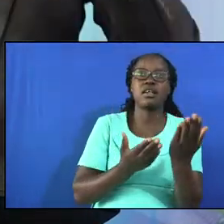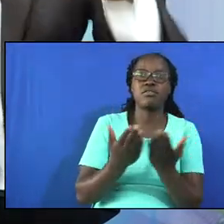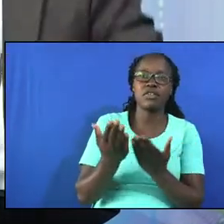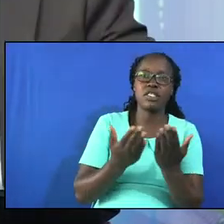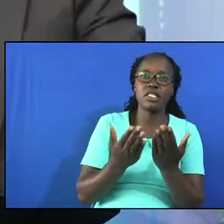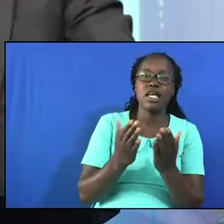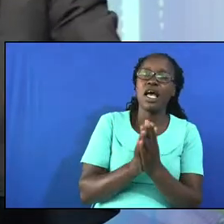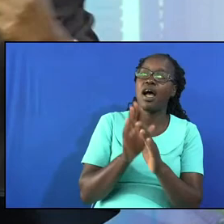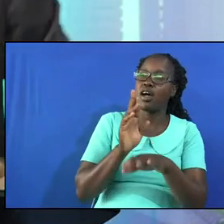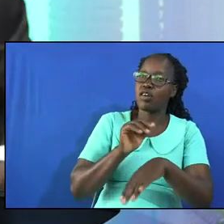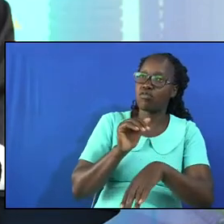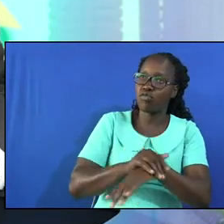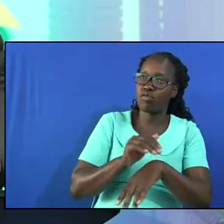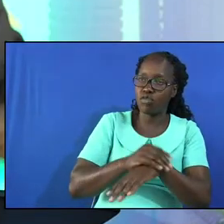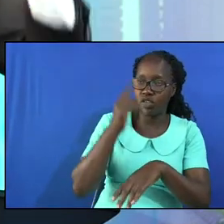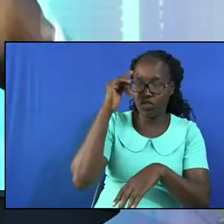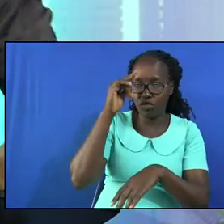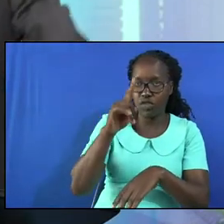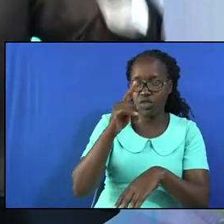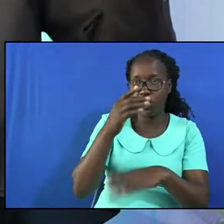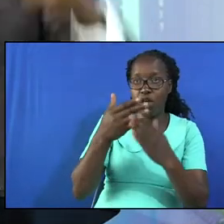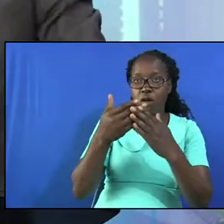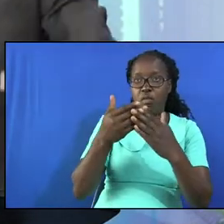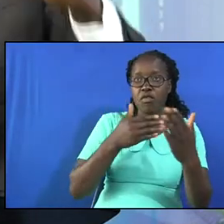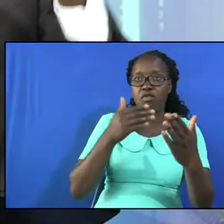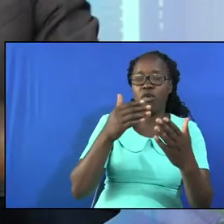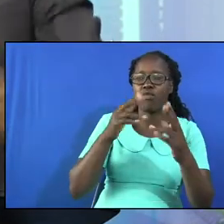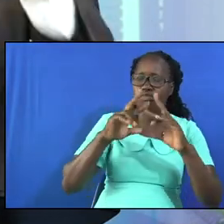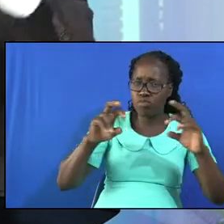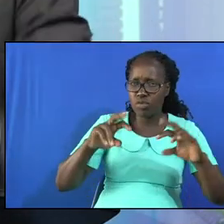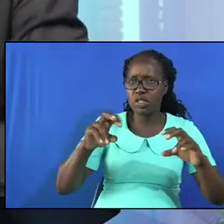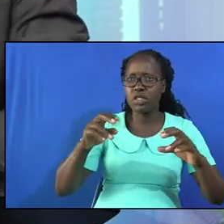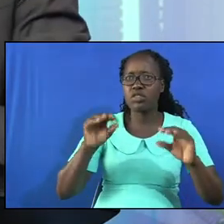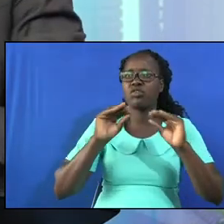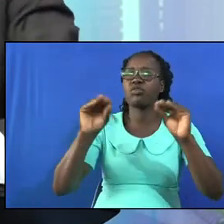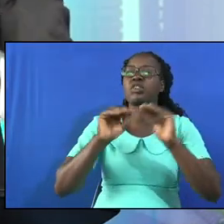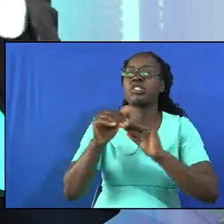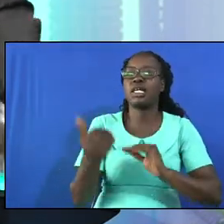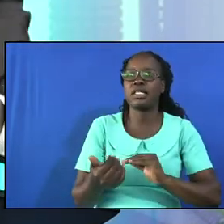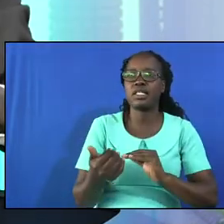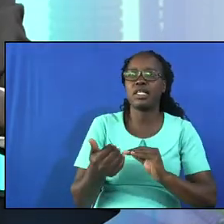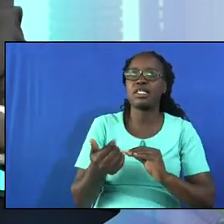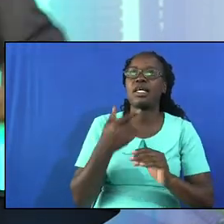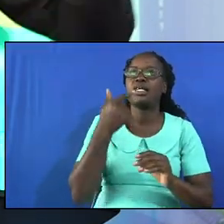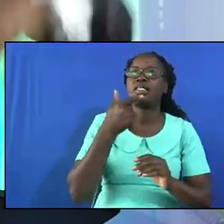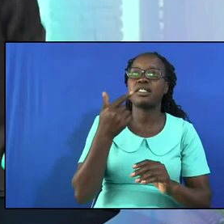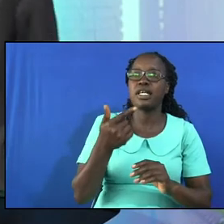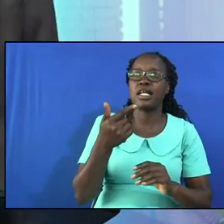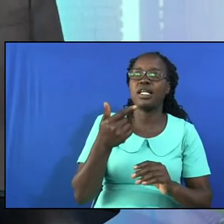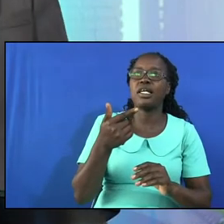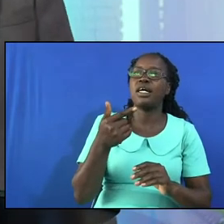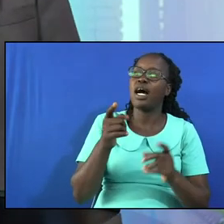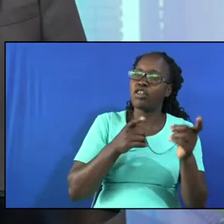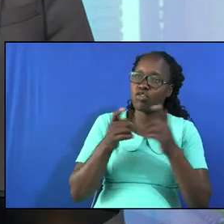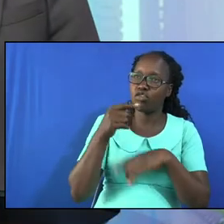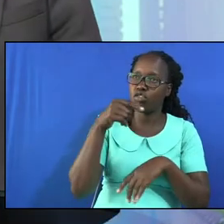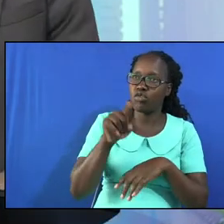services are good for you. Before you seek to teach others, tell